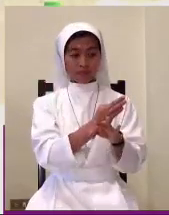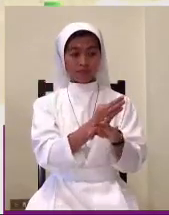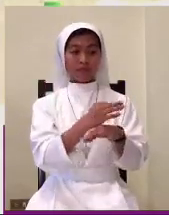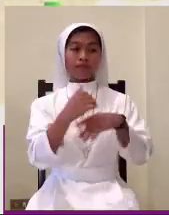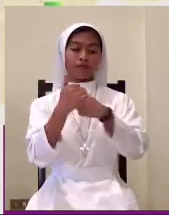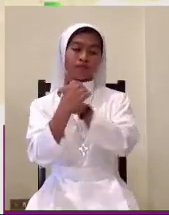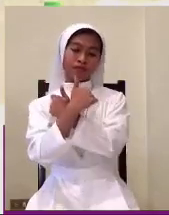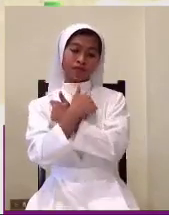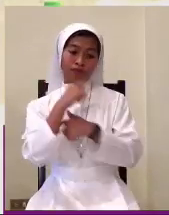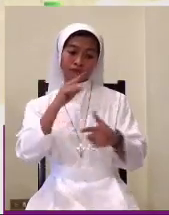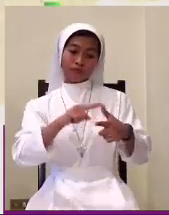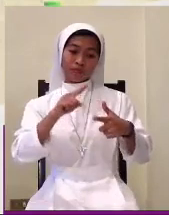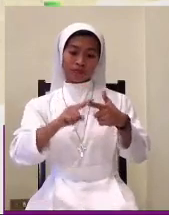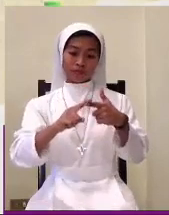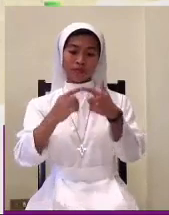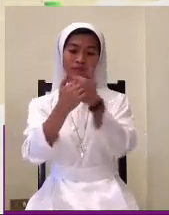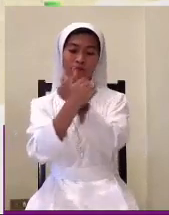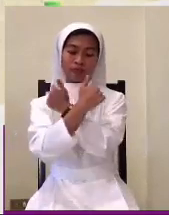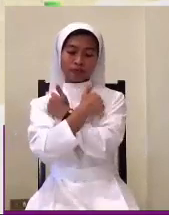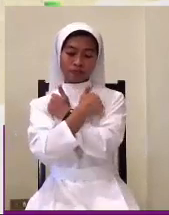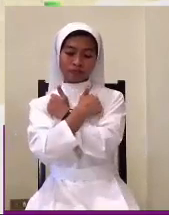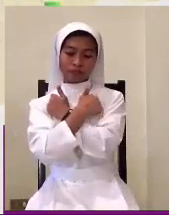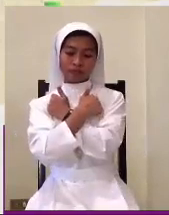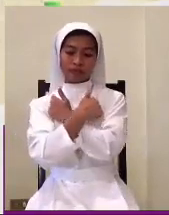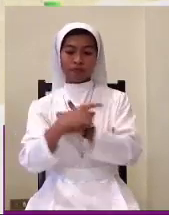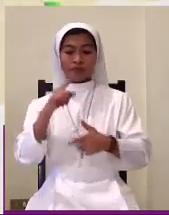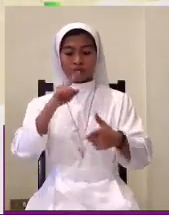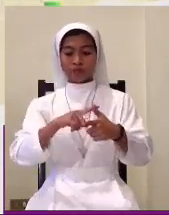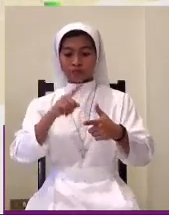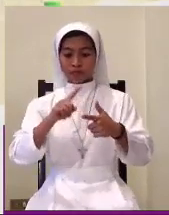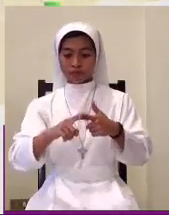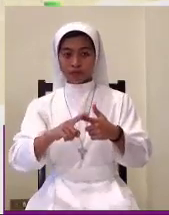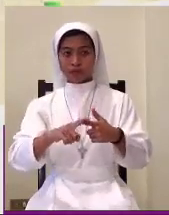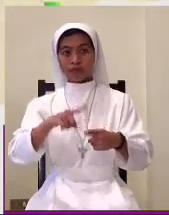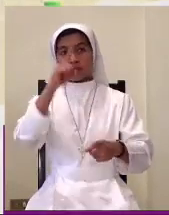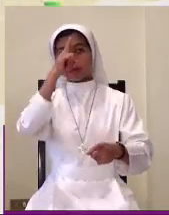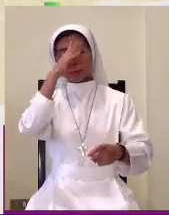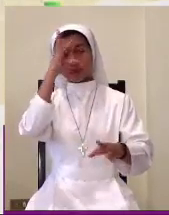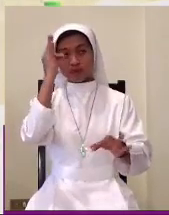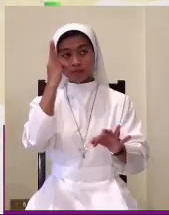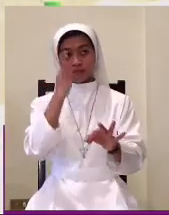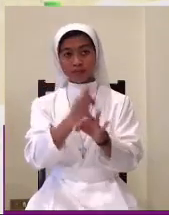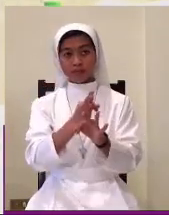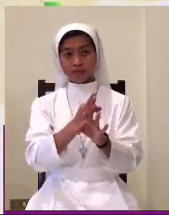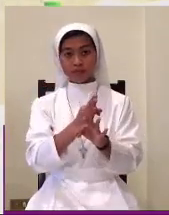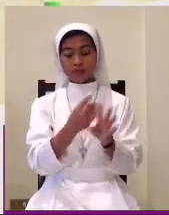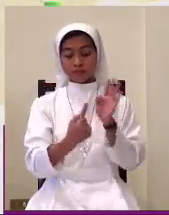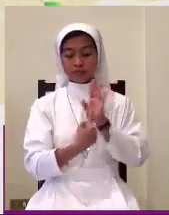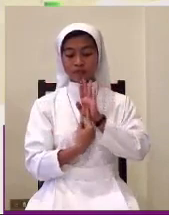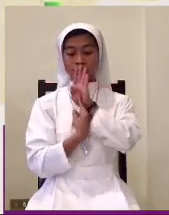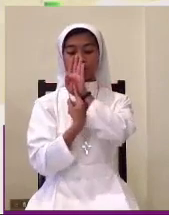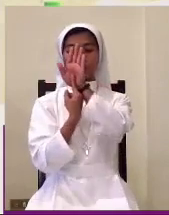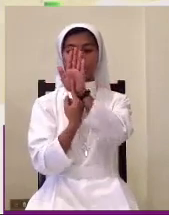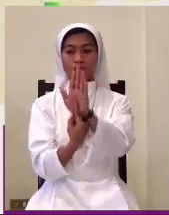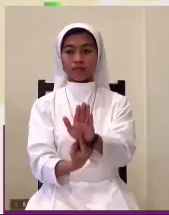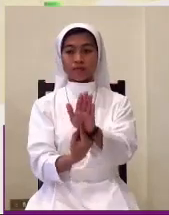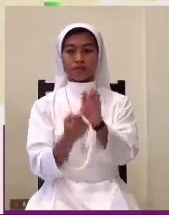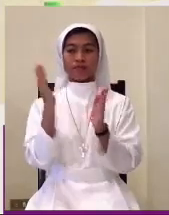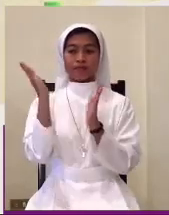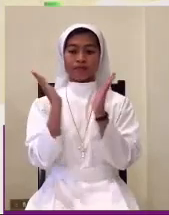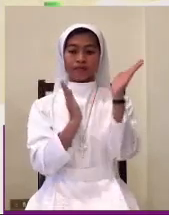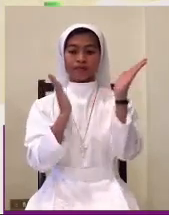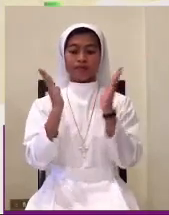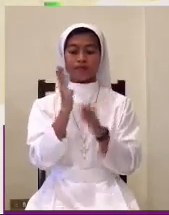love. And these two are concretely seen in our acts of service or good